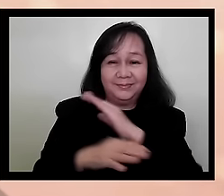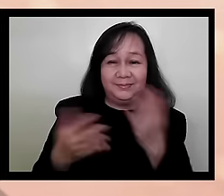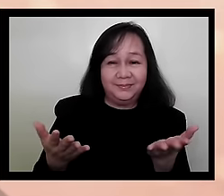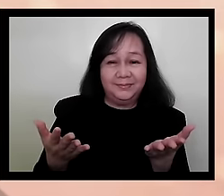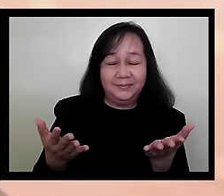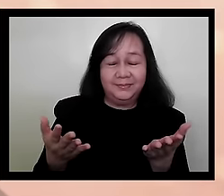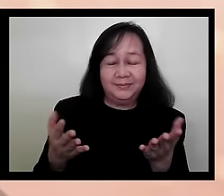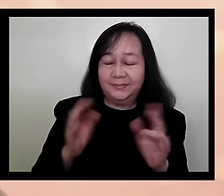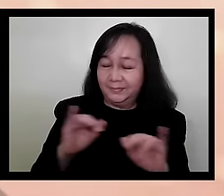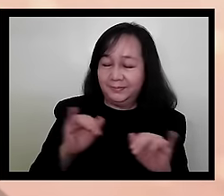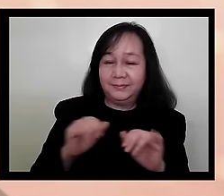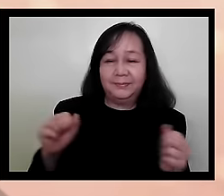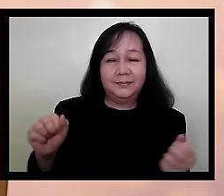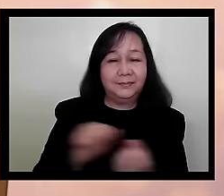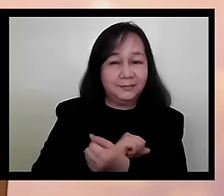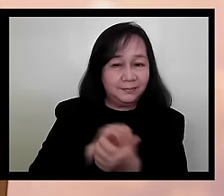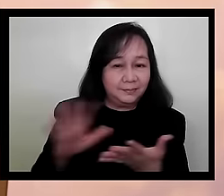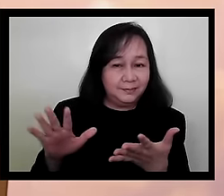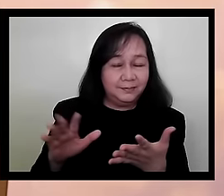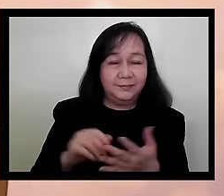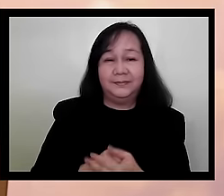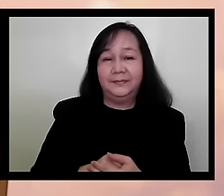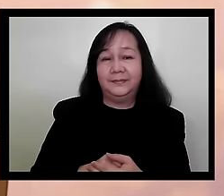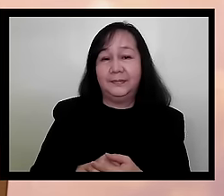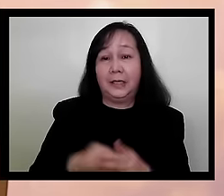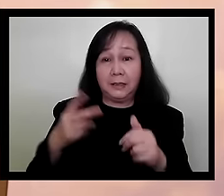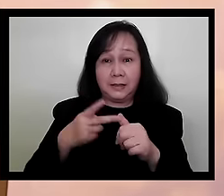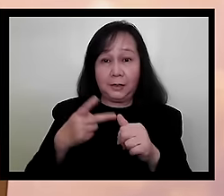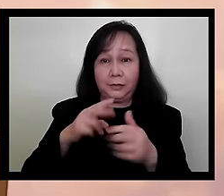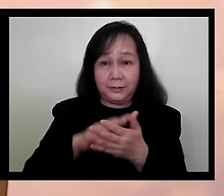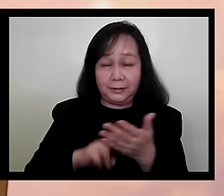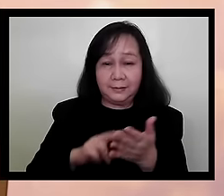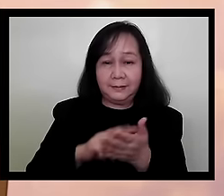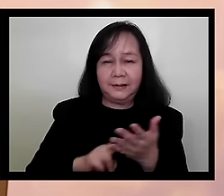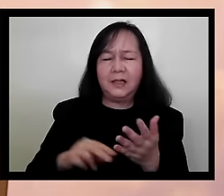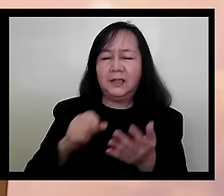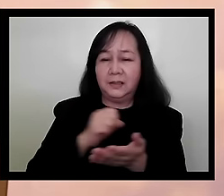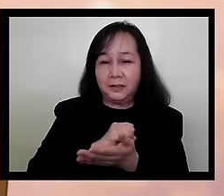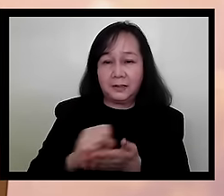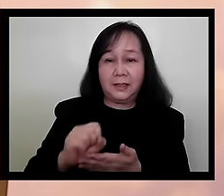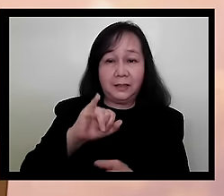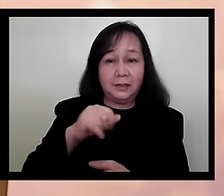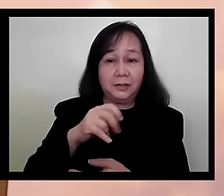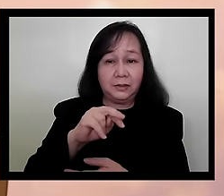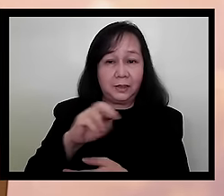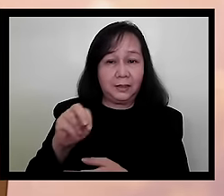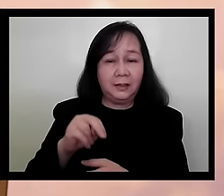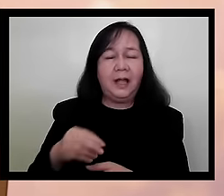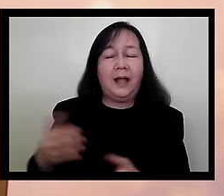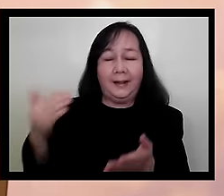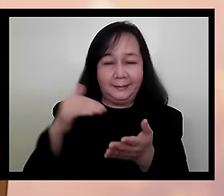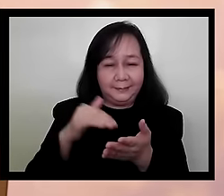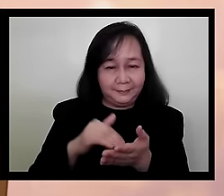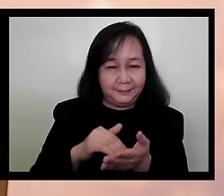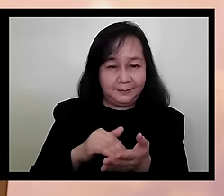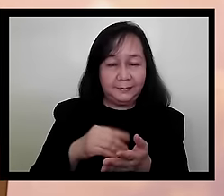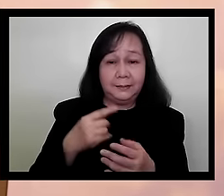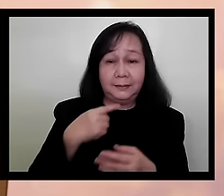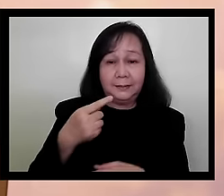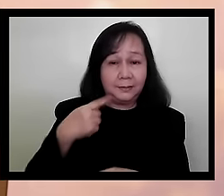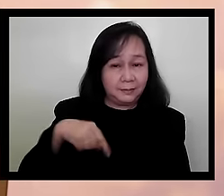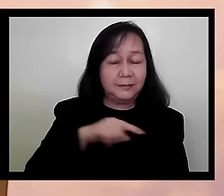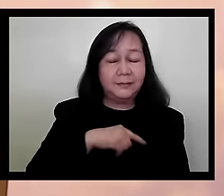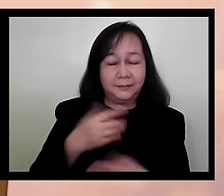all just be ruined in the second reading St John again also tells